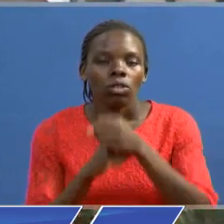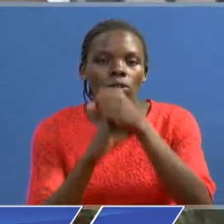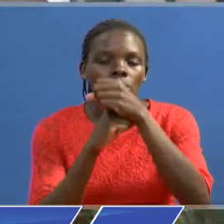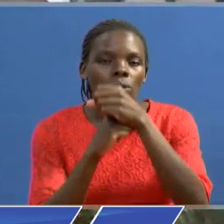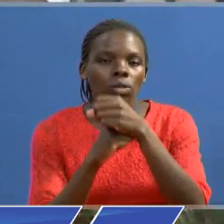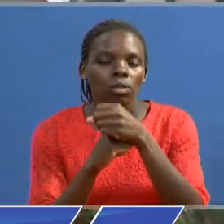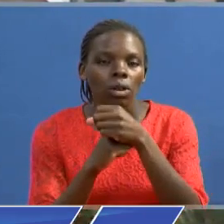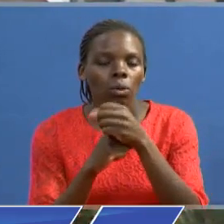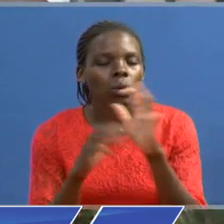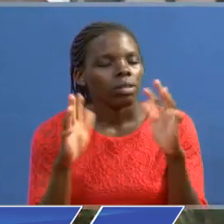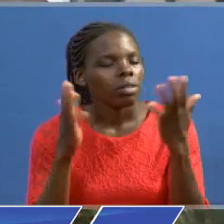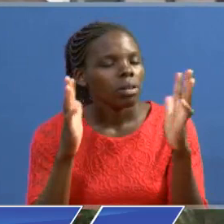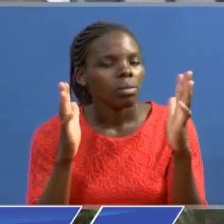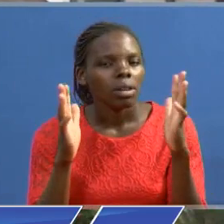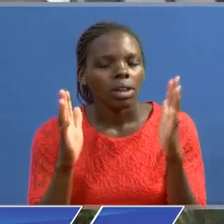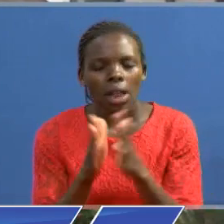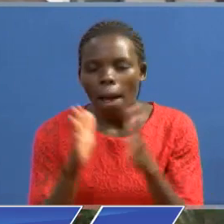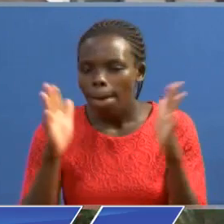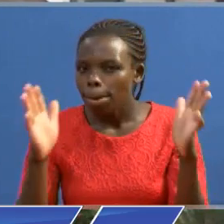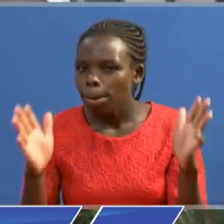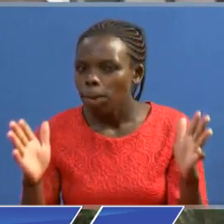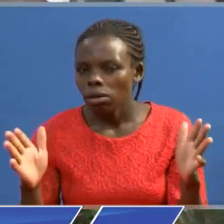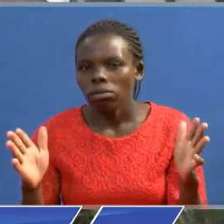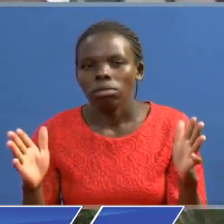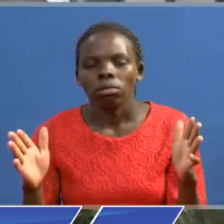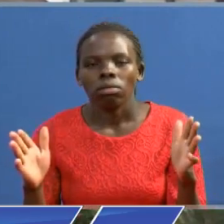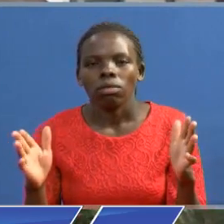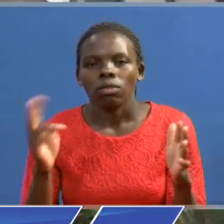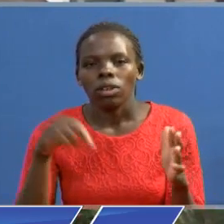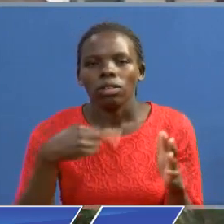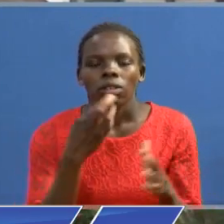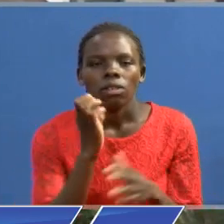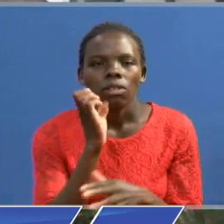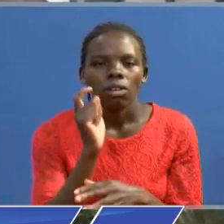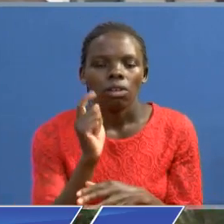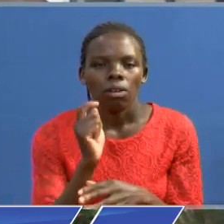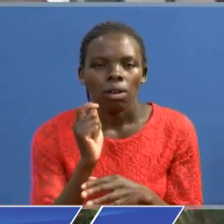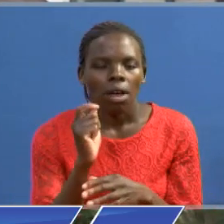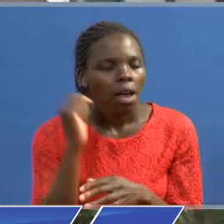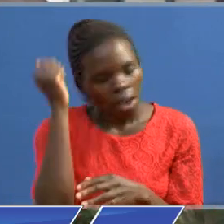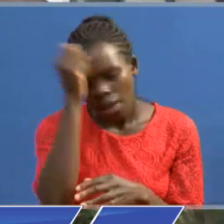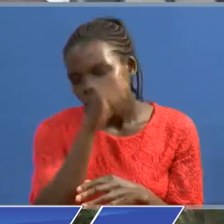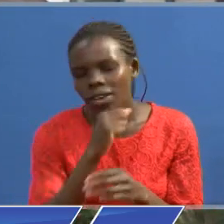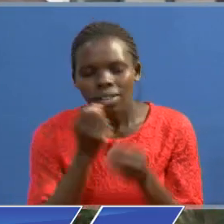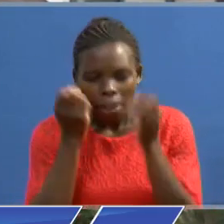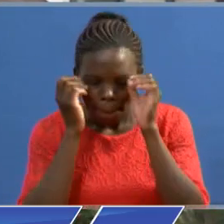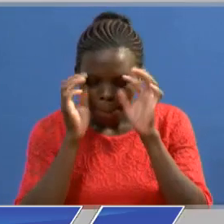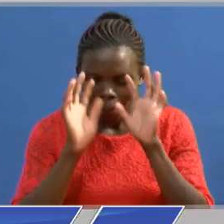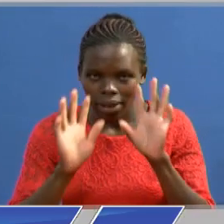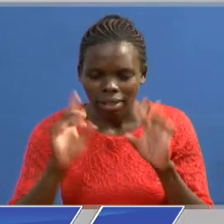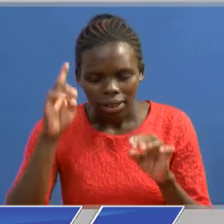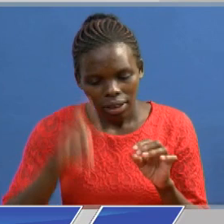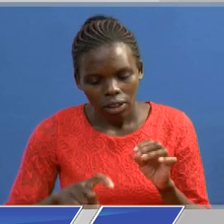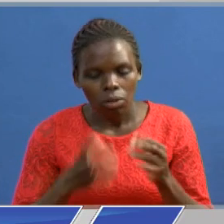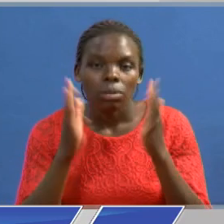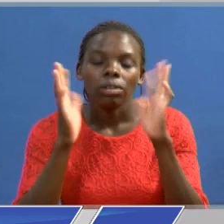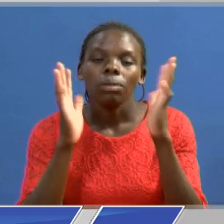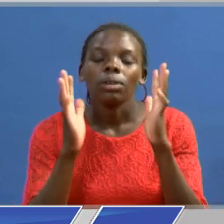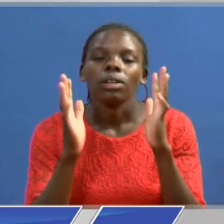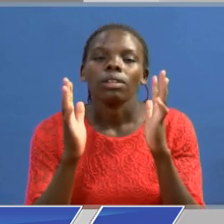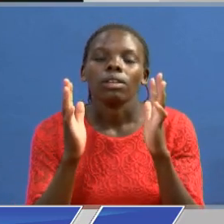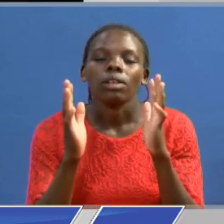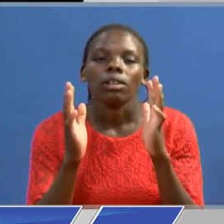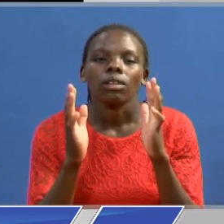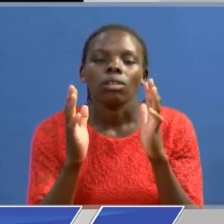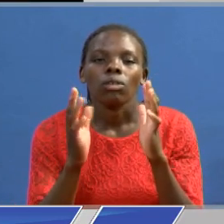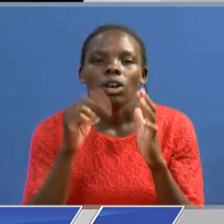then we will celebrate it in a big festival, because Africa is amazing and it needs to be celebrated. A quote from